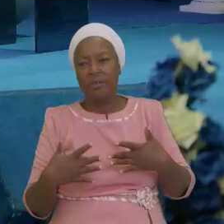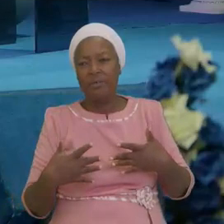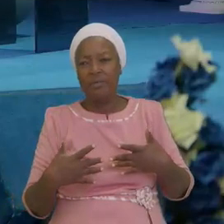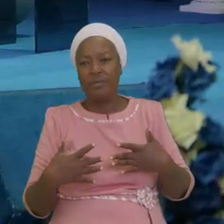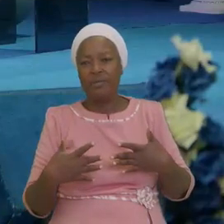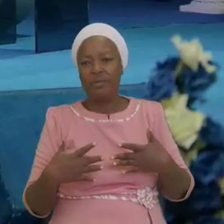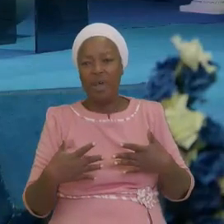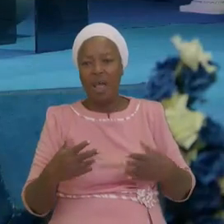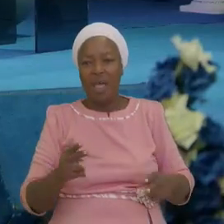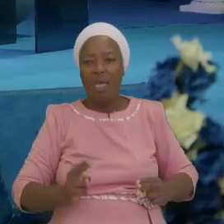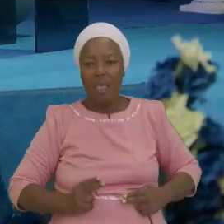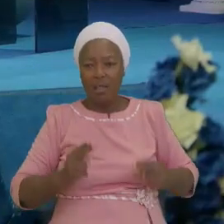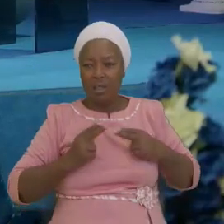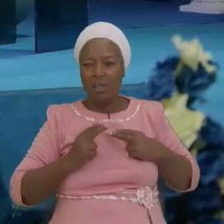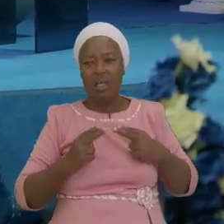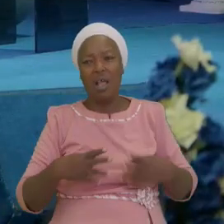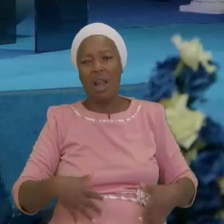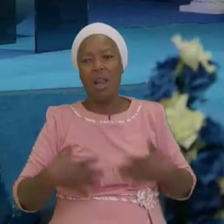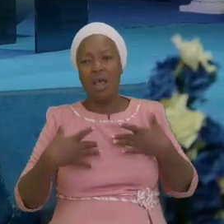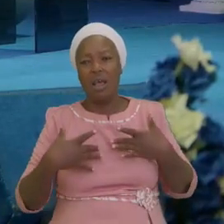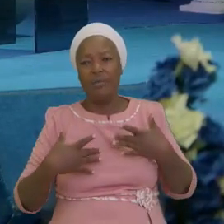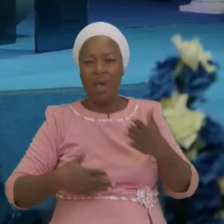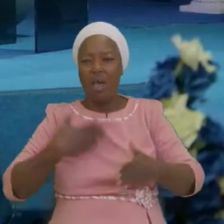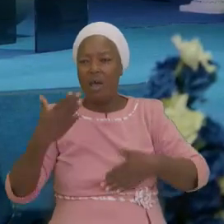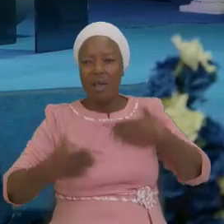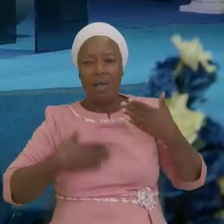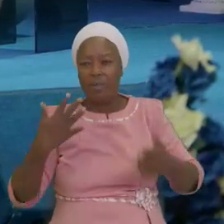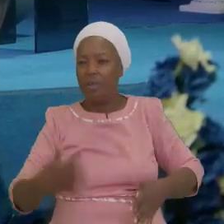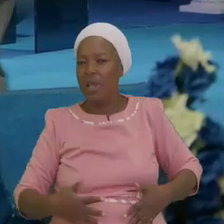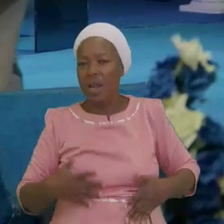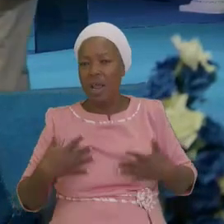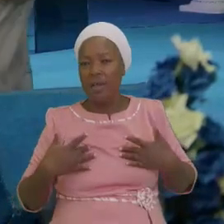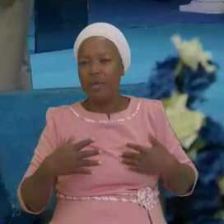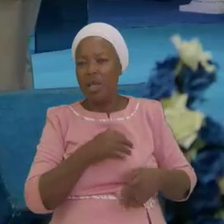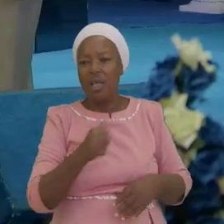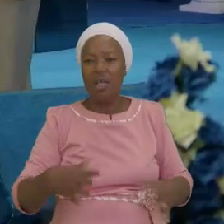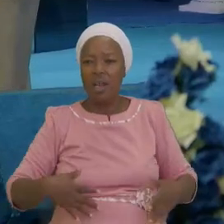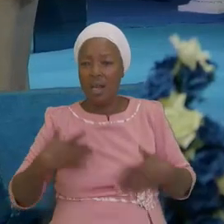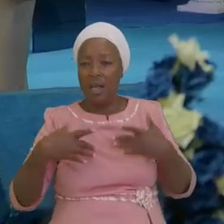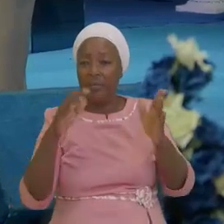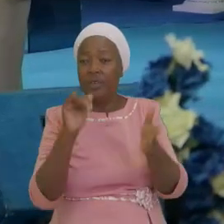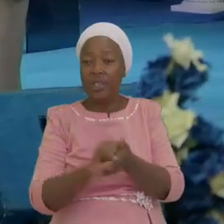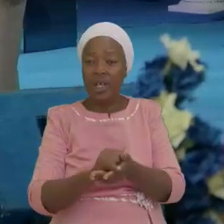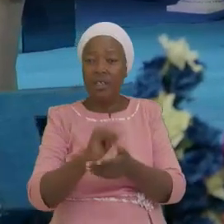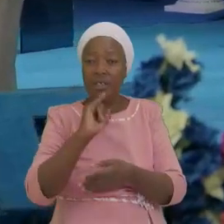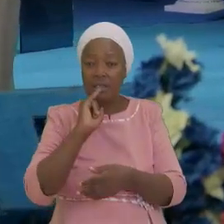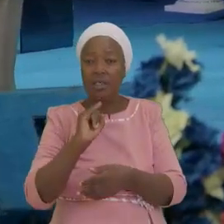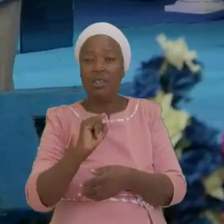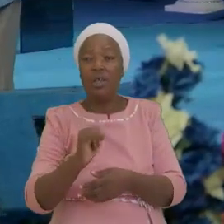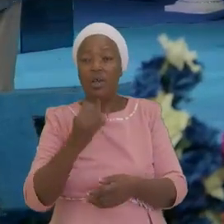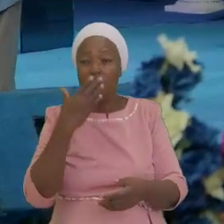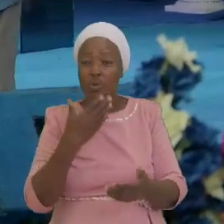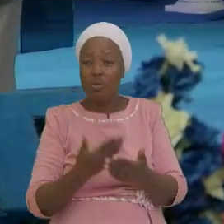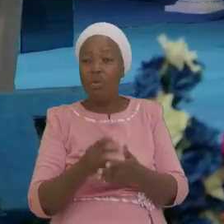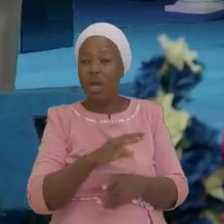healthy life, excited life, a life that is a go-getter, is